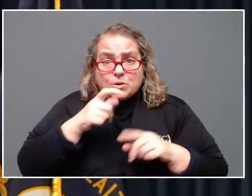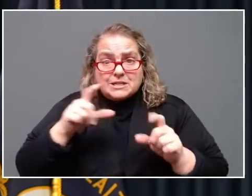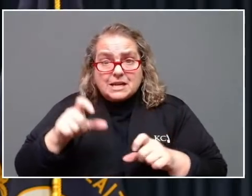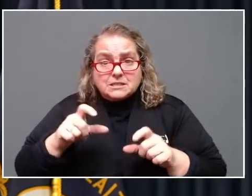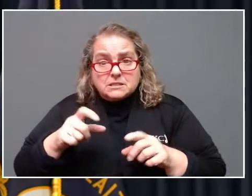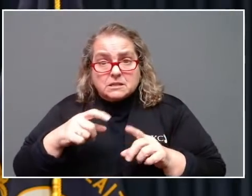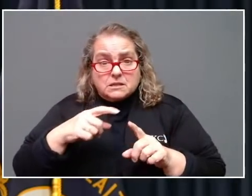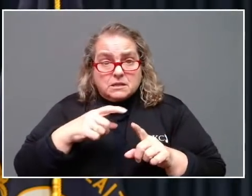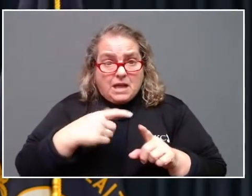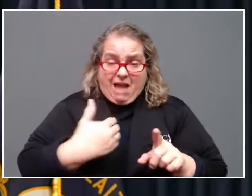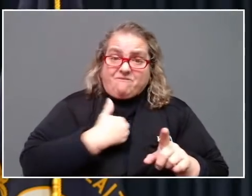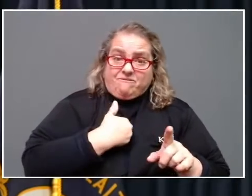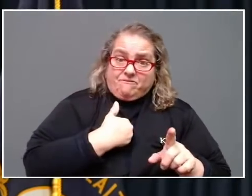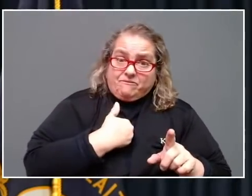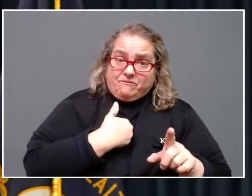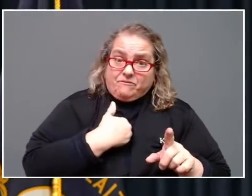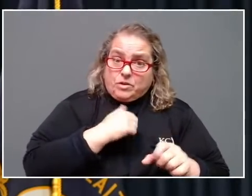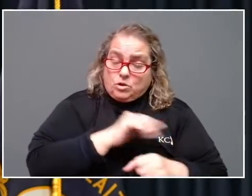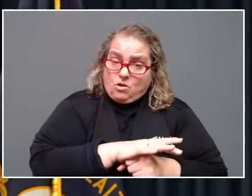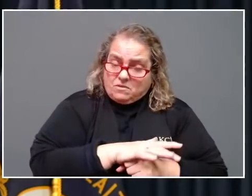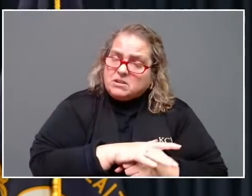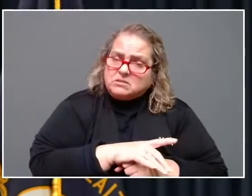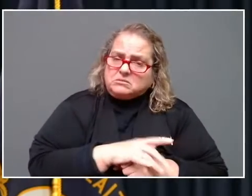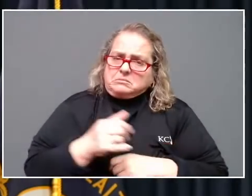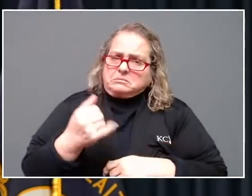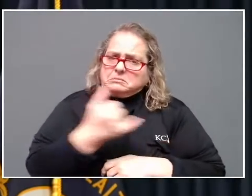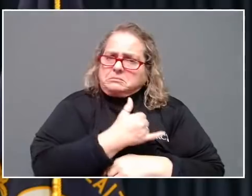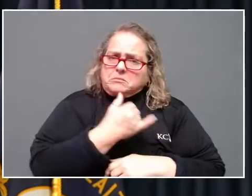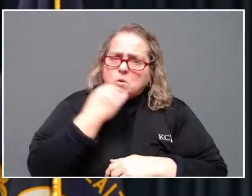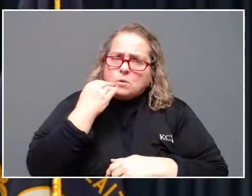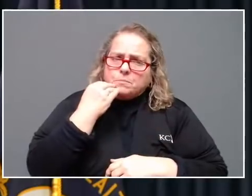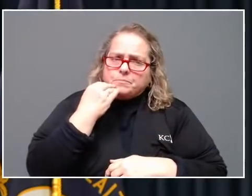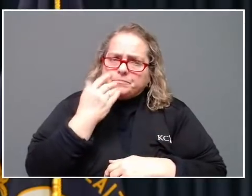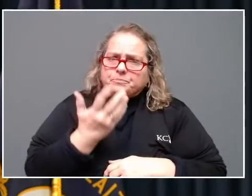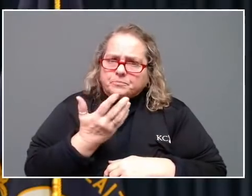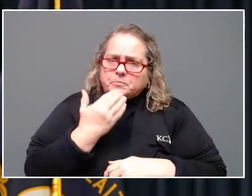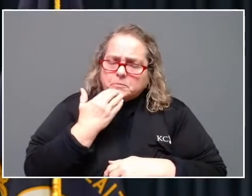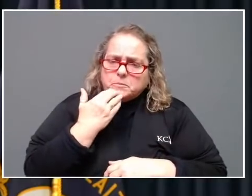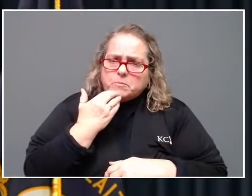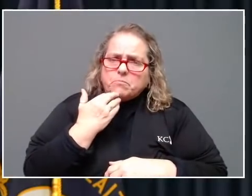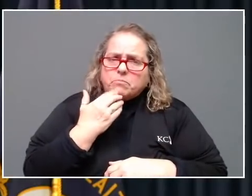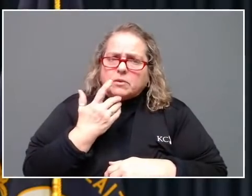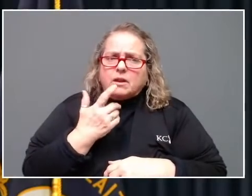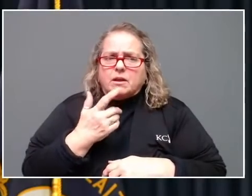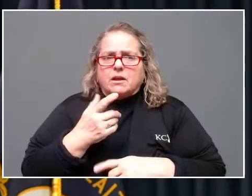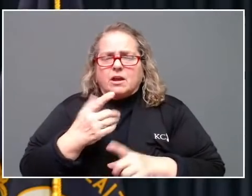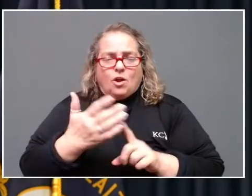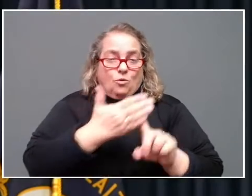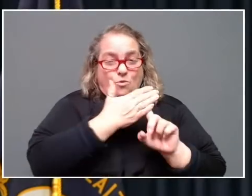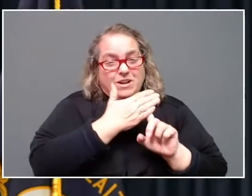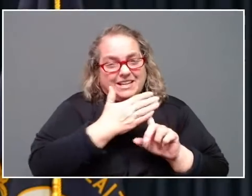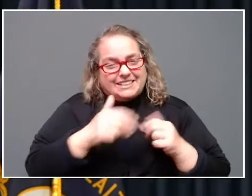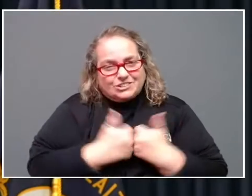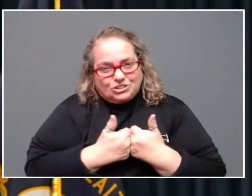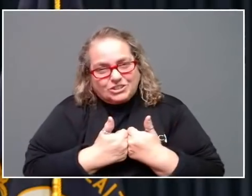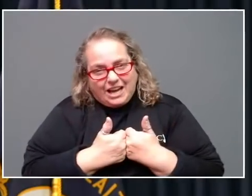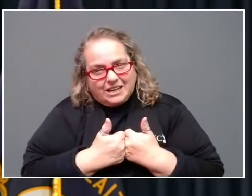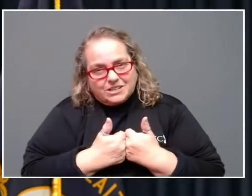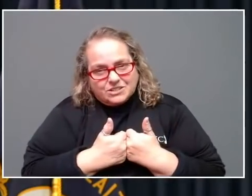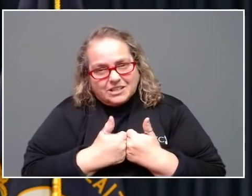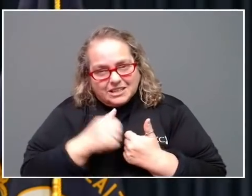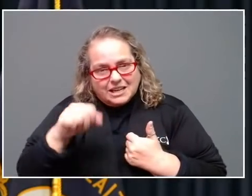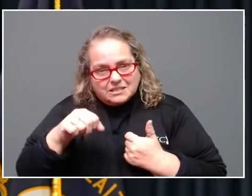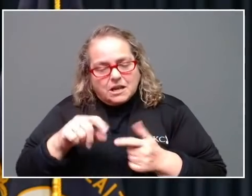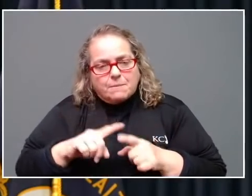for isolation. Quarantine, you know, a little more challenging out there right now, but this is starting to